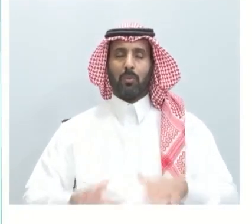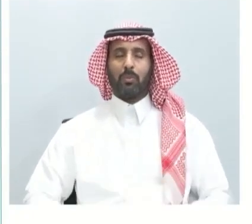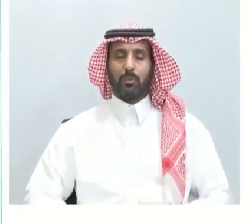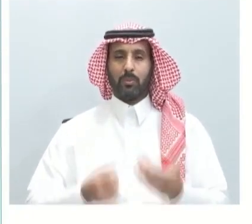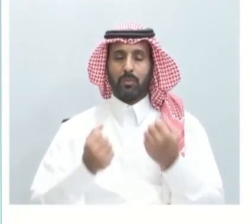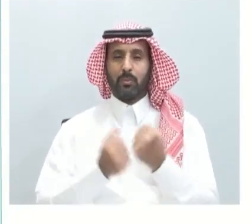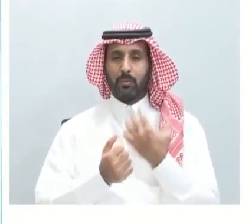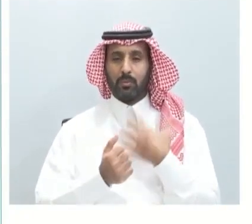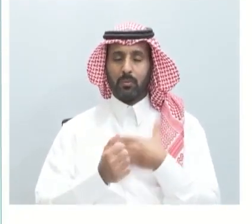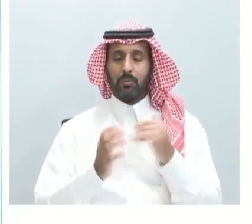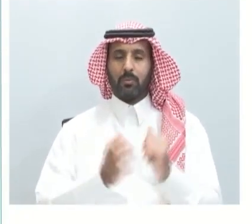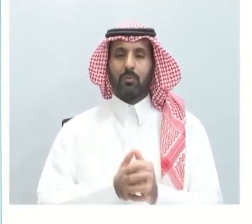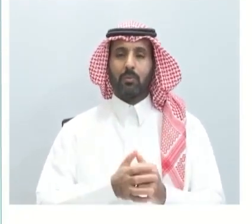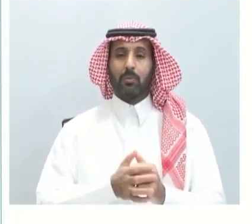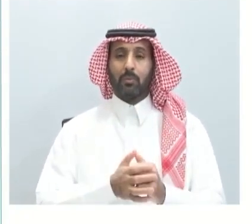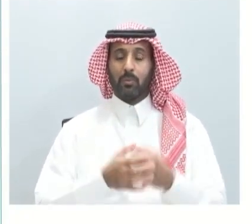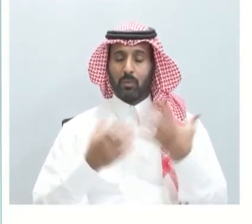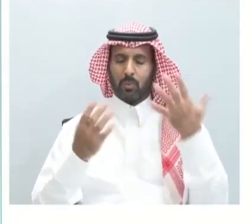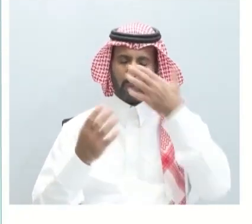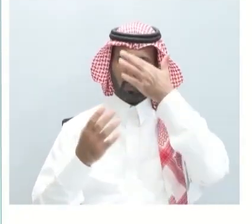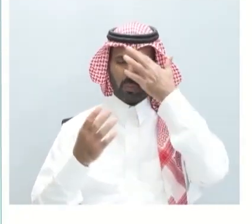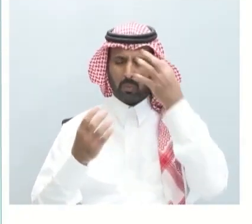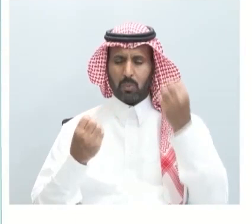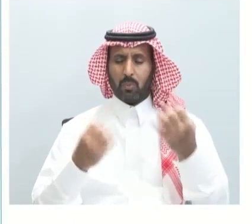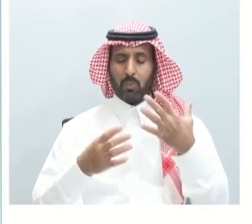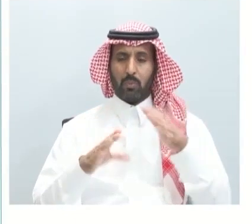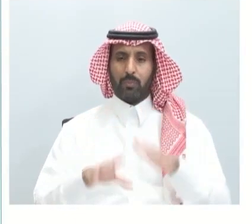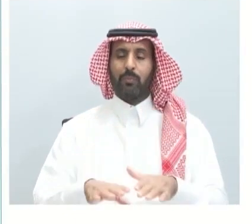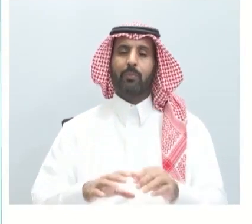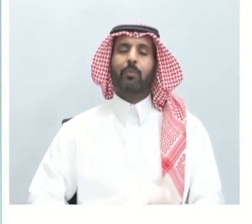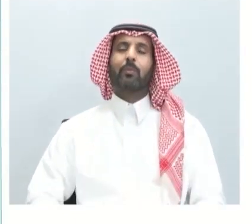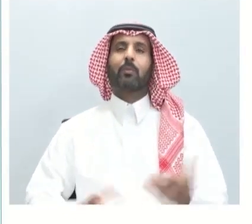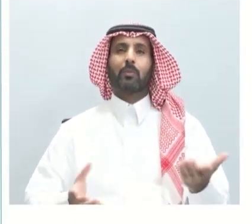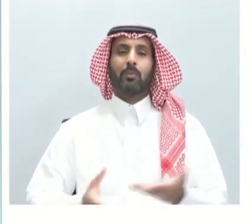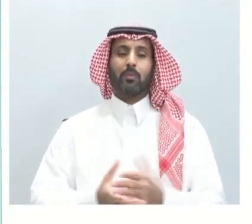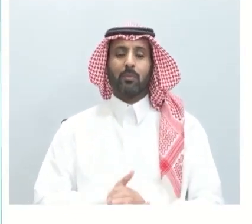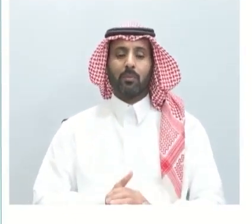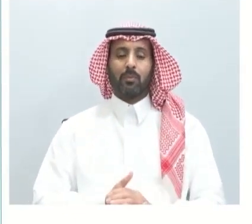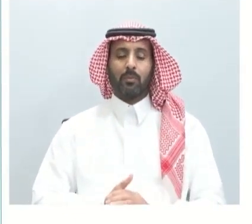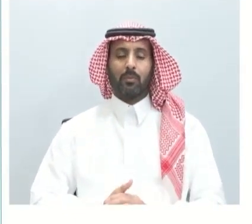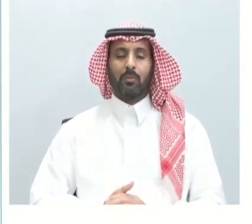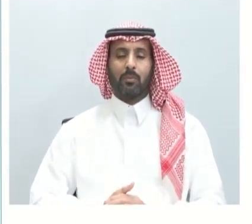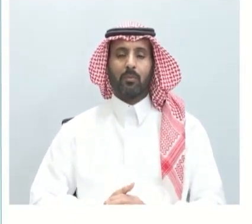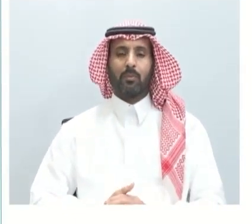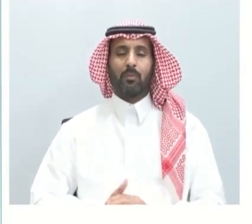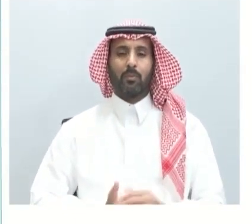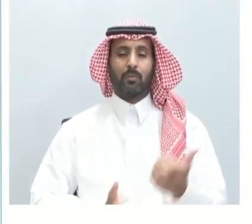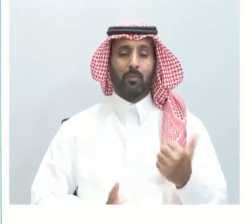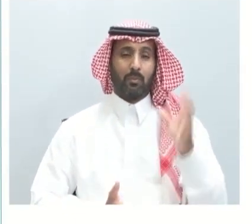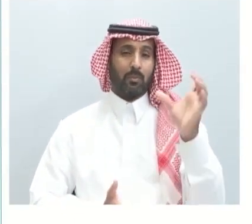in a sauna, of course, it's very relaxing. Do you have another sentence? Can you give me a sixth